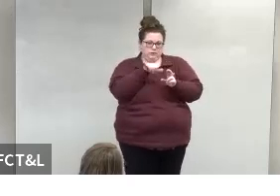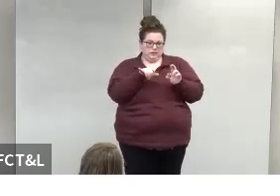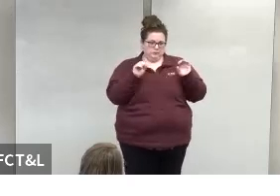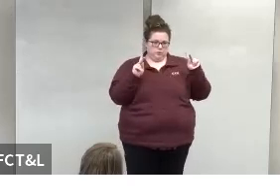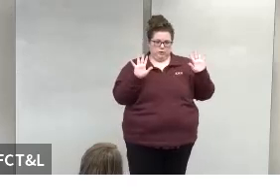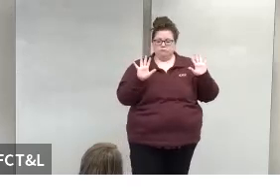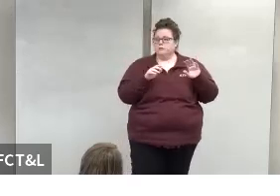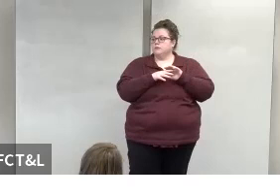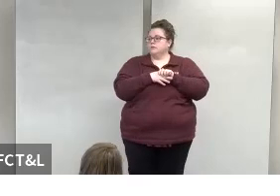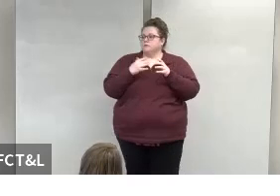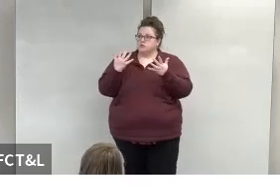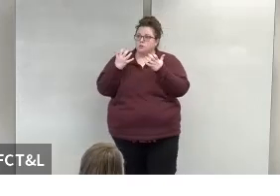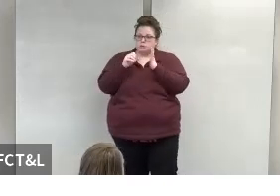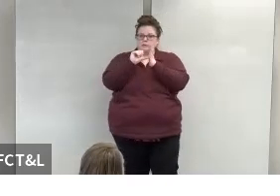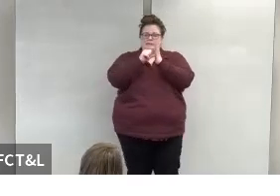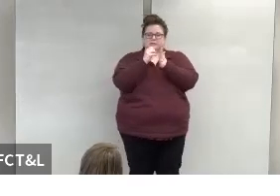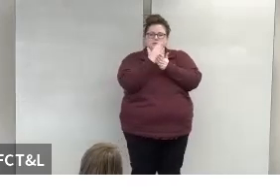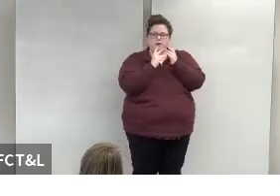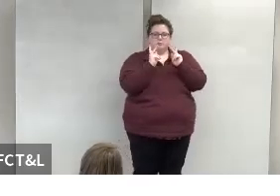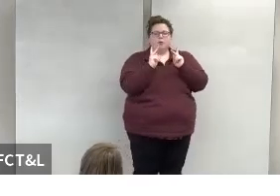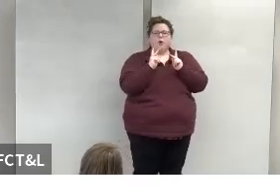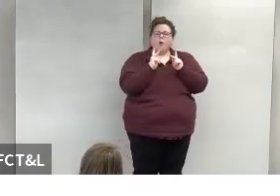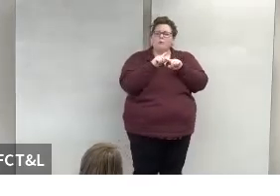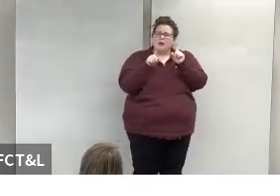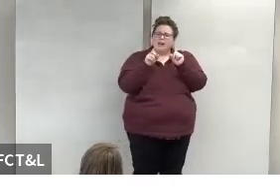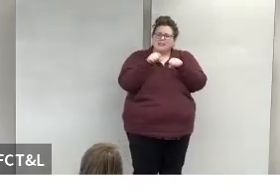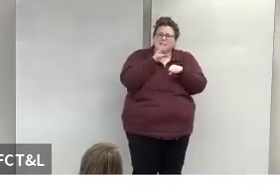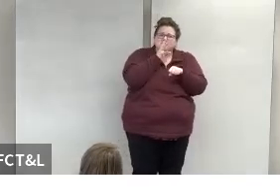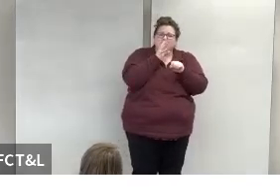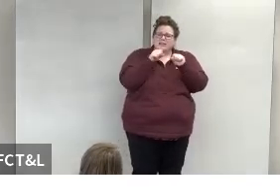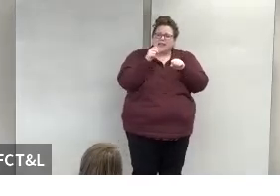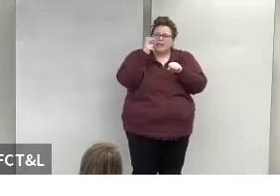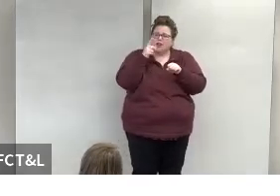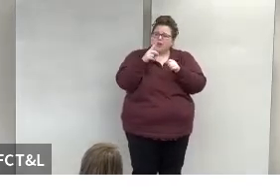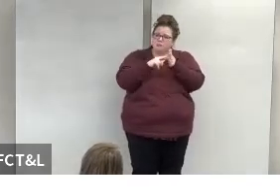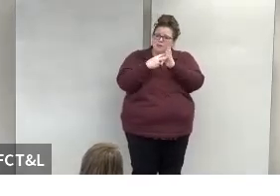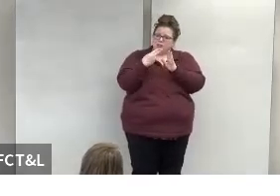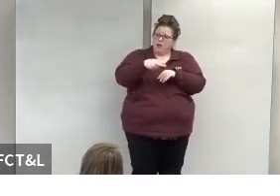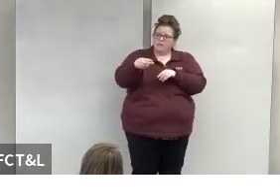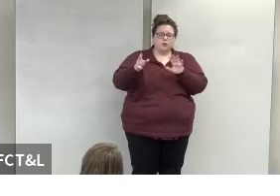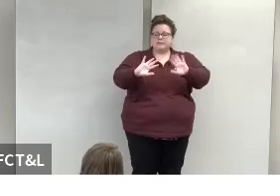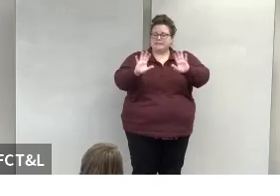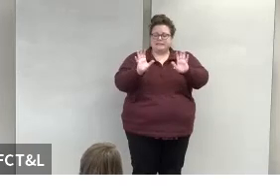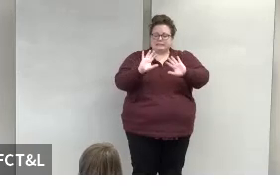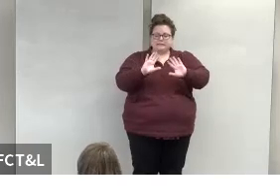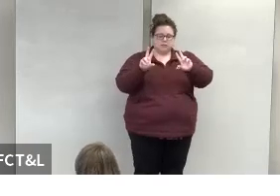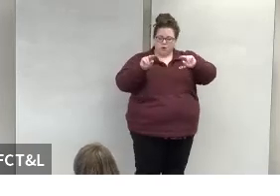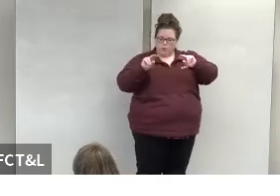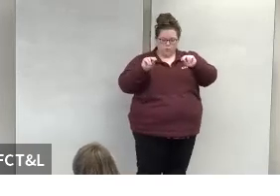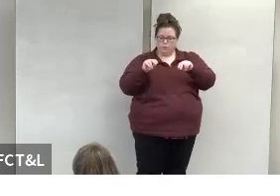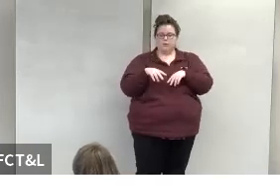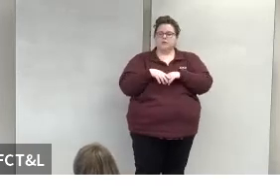So if they say that they're deaf, then just respect them as a deaf individual. Some people will say, oh, but you have residual hearing